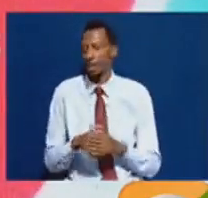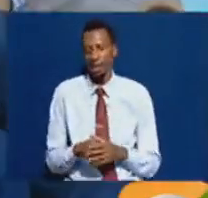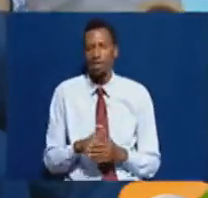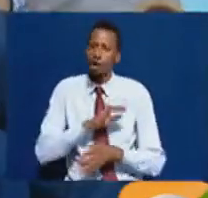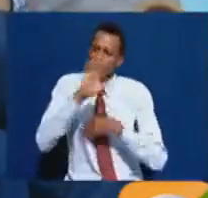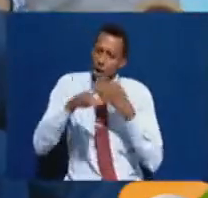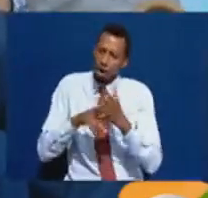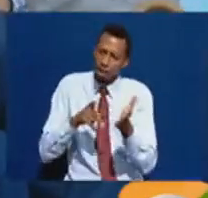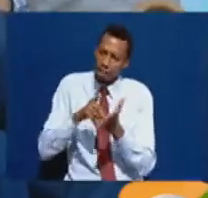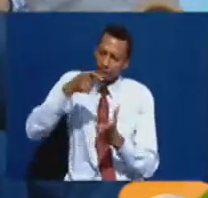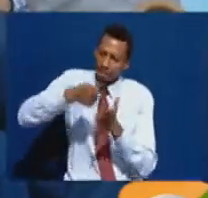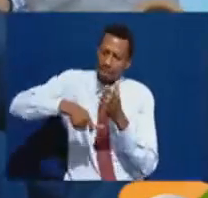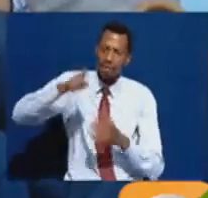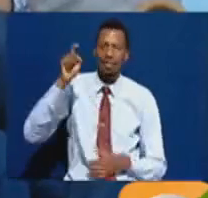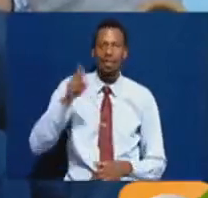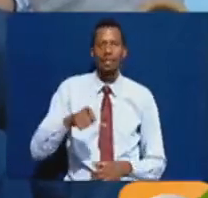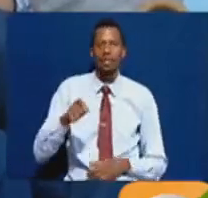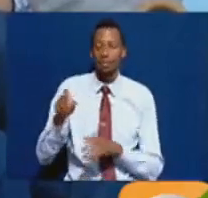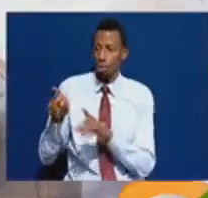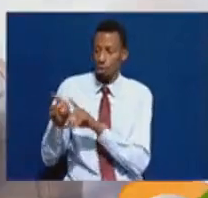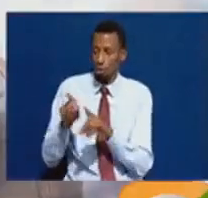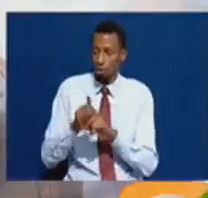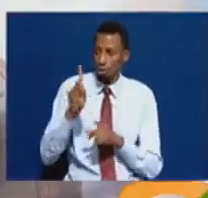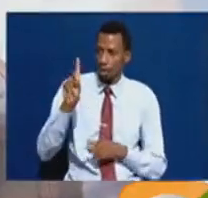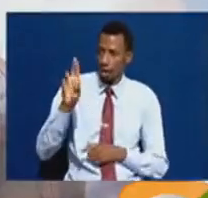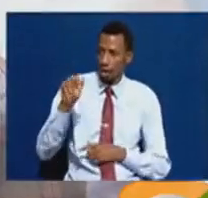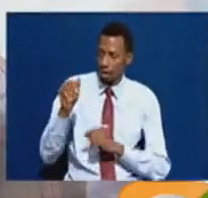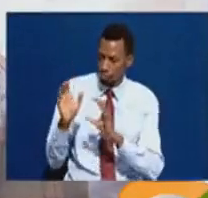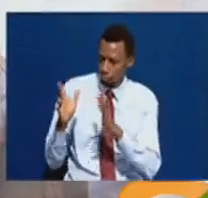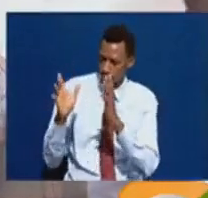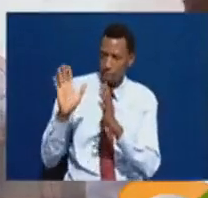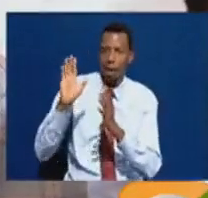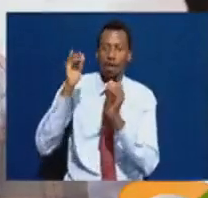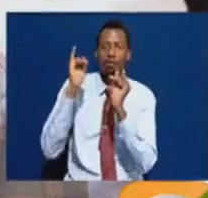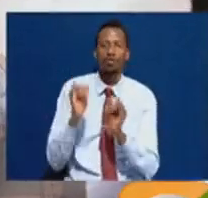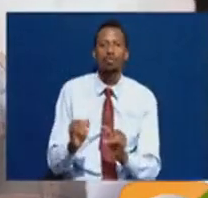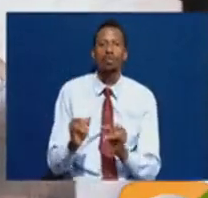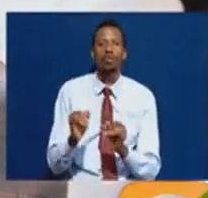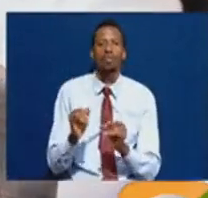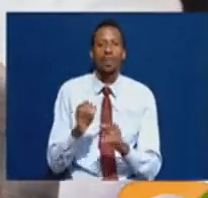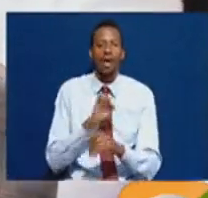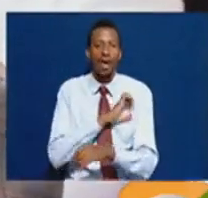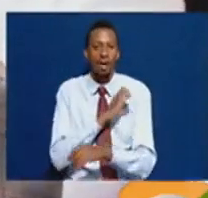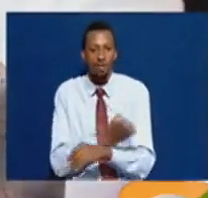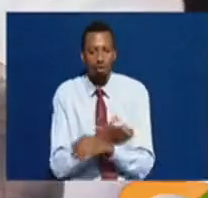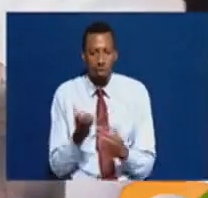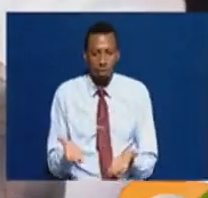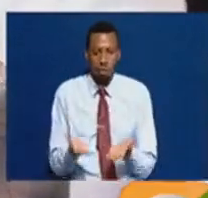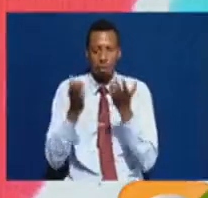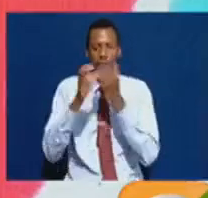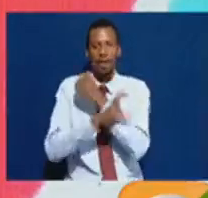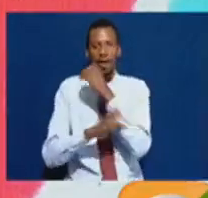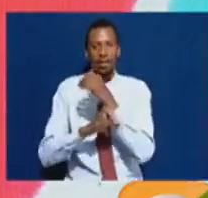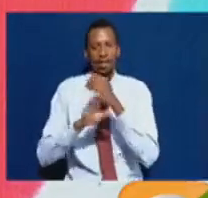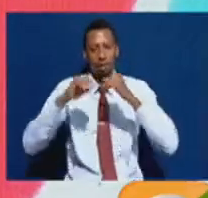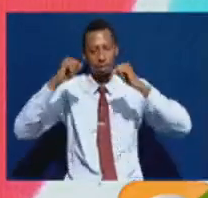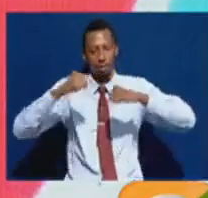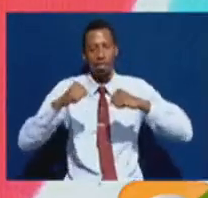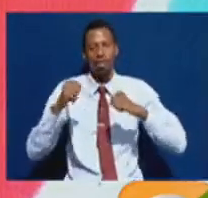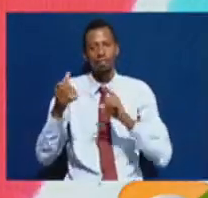tax. KRA was also commended for its renewed efforts to raise the country's revenue potential. A while ago, the conversation